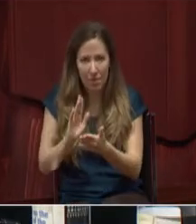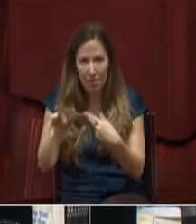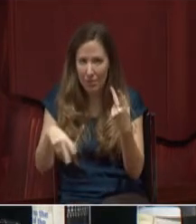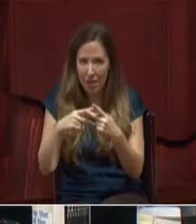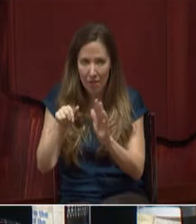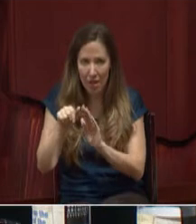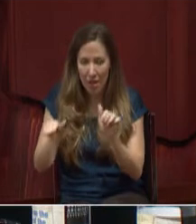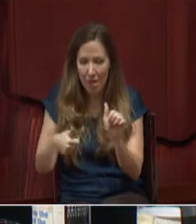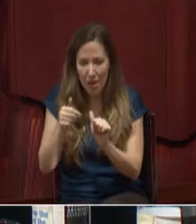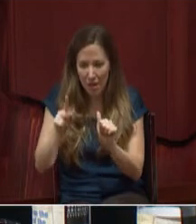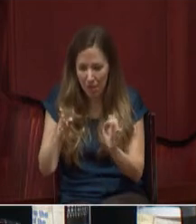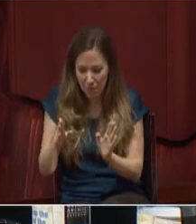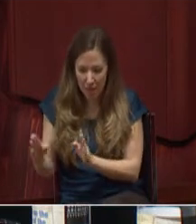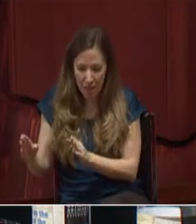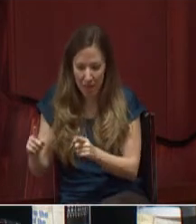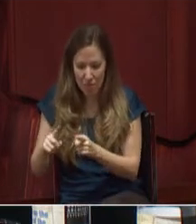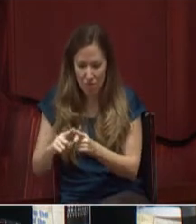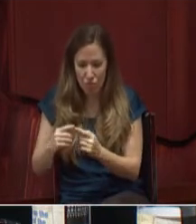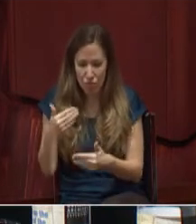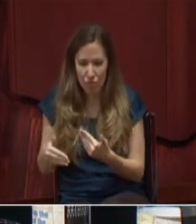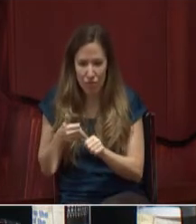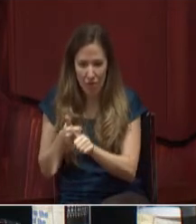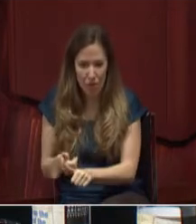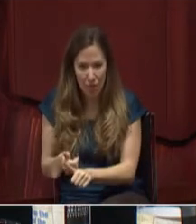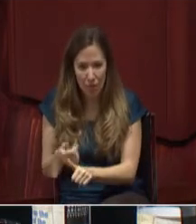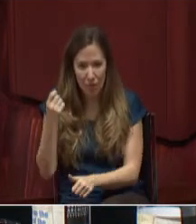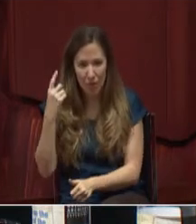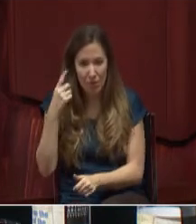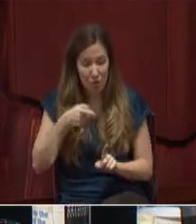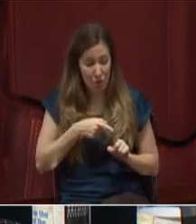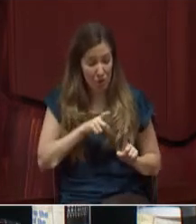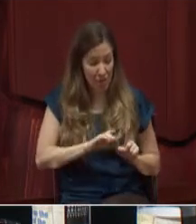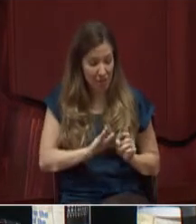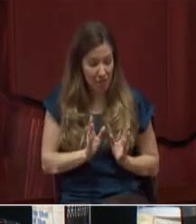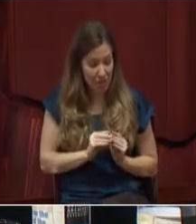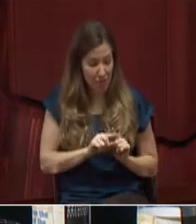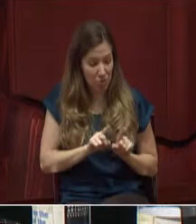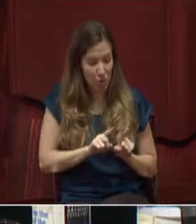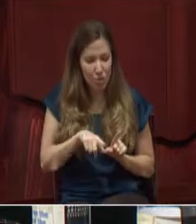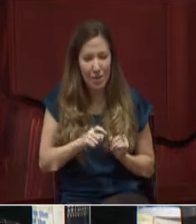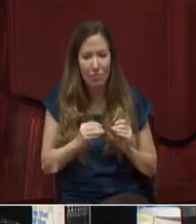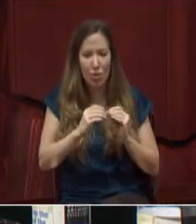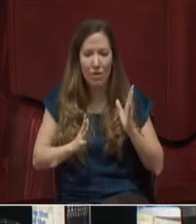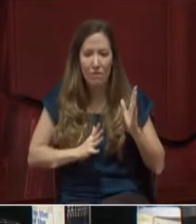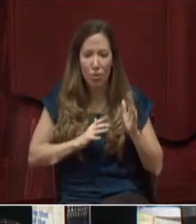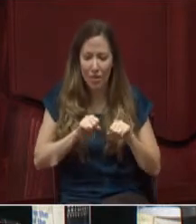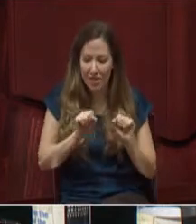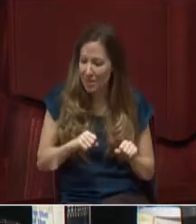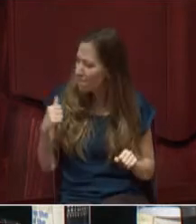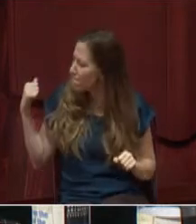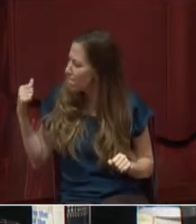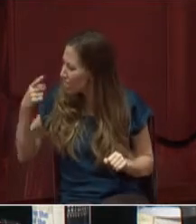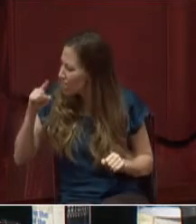maneuver and to tailor your tactics to. And so you needed this committee, but you also needed the more formal system in advance of it. Well, why don't you for a minute